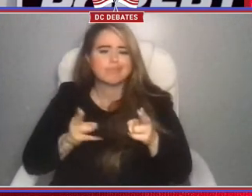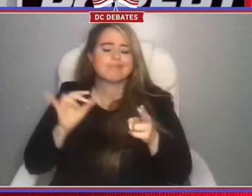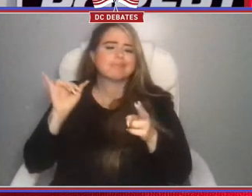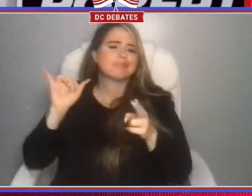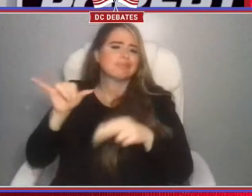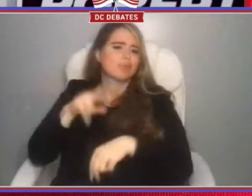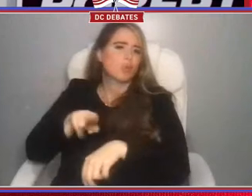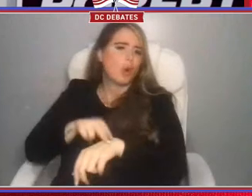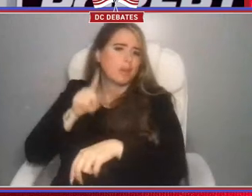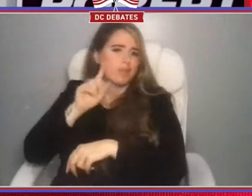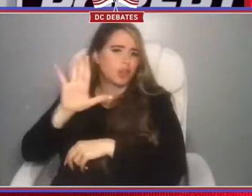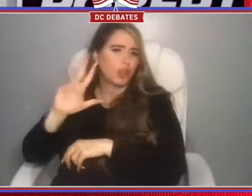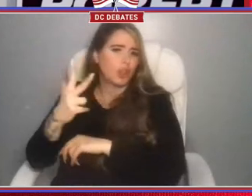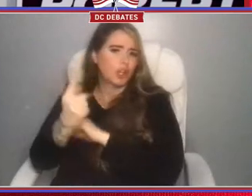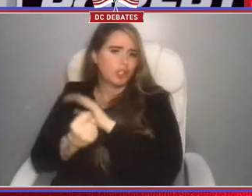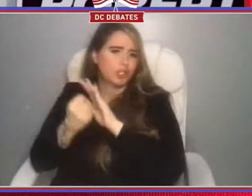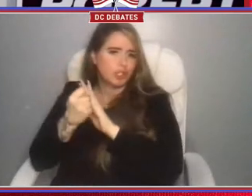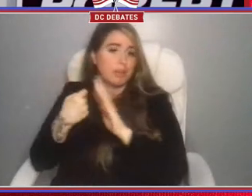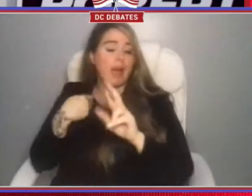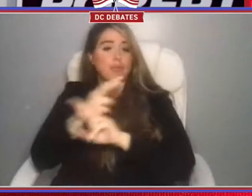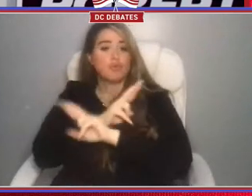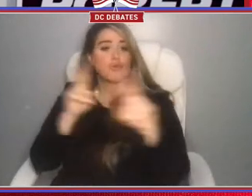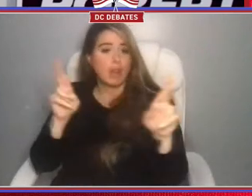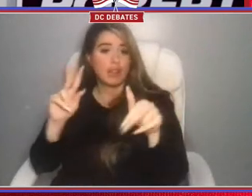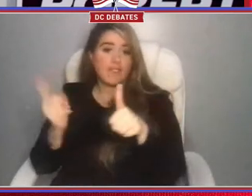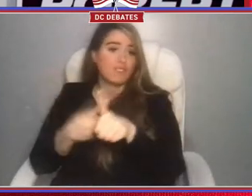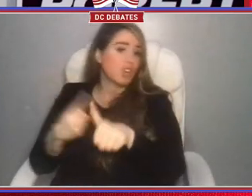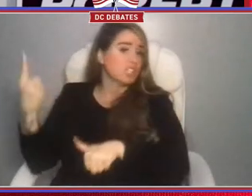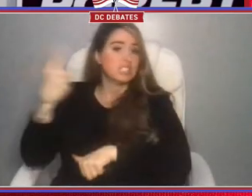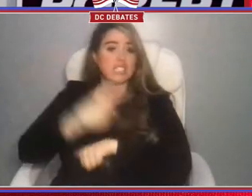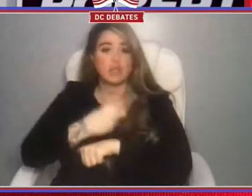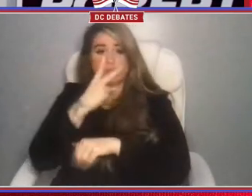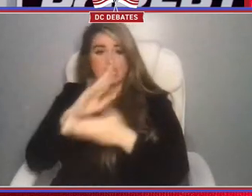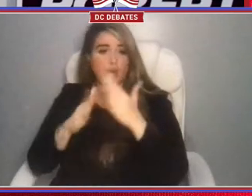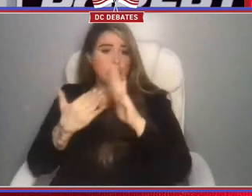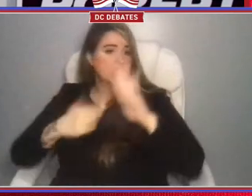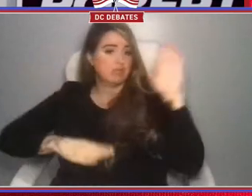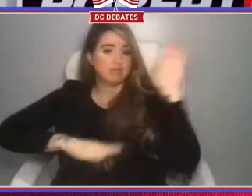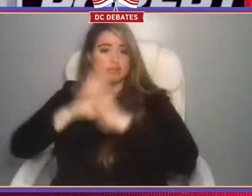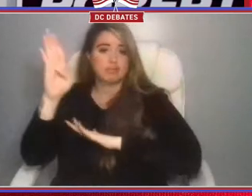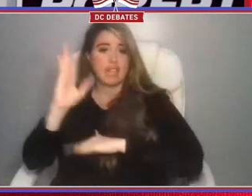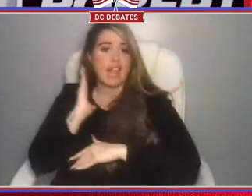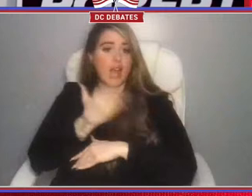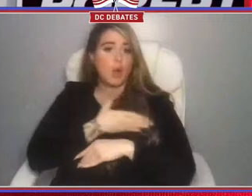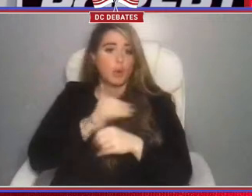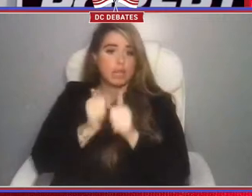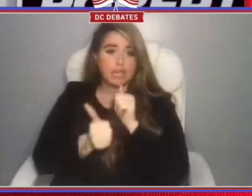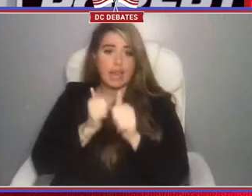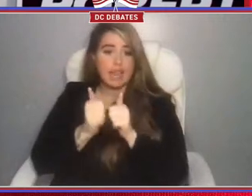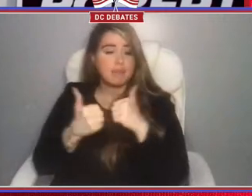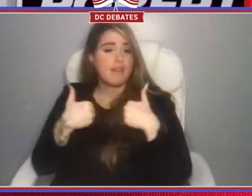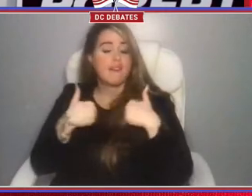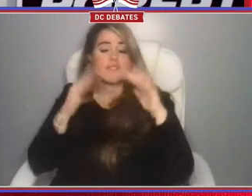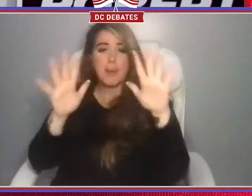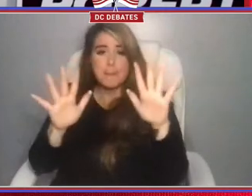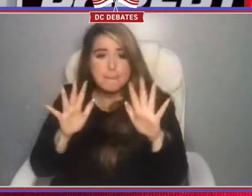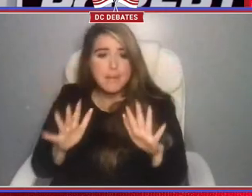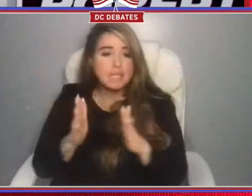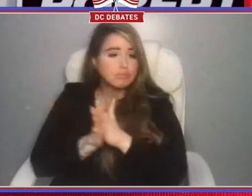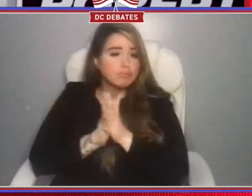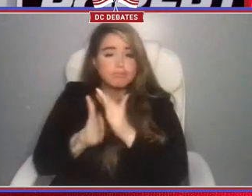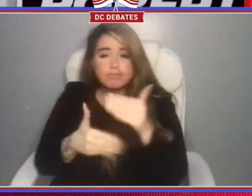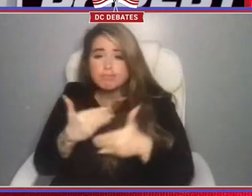day one to move our city forward. Our campaign has incredible momentum. The vast majority of